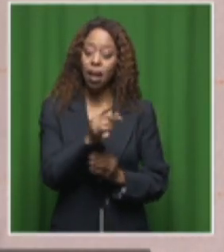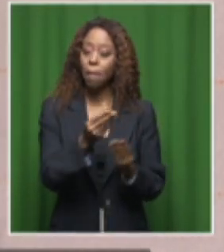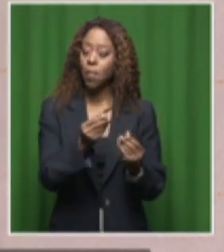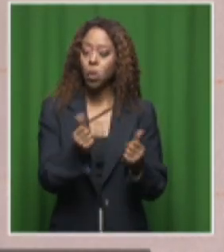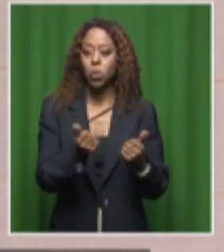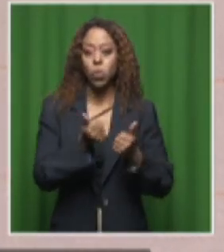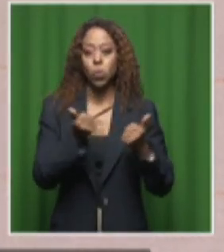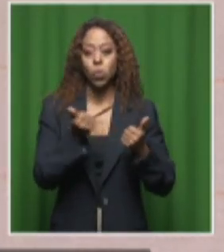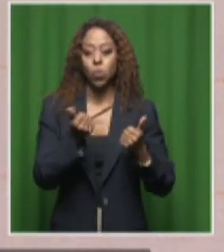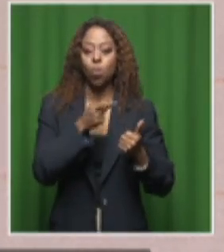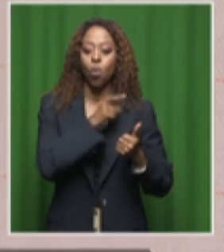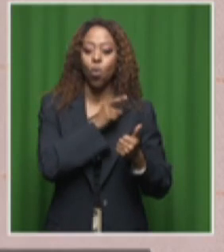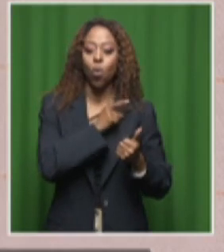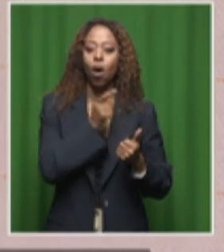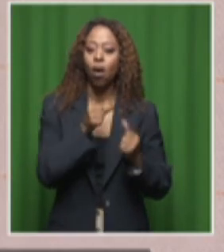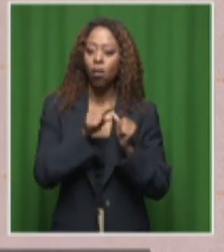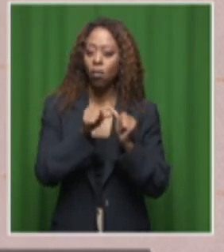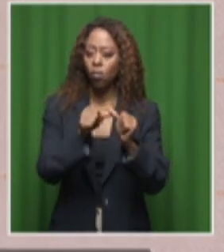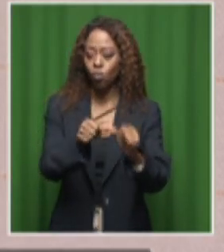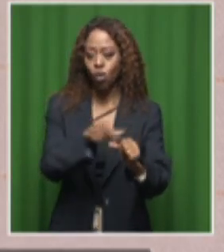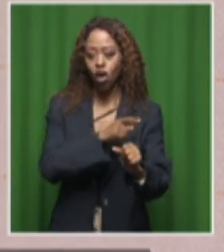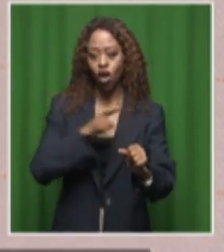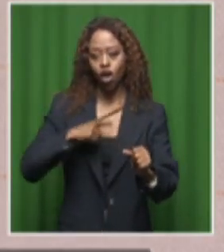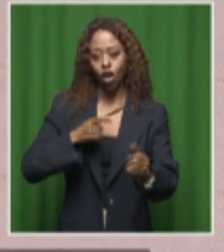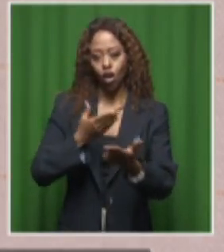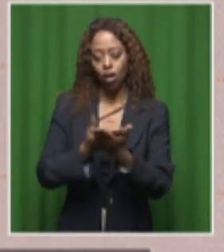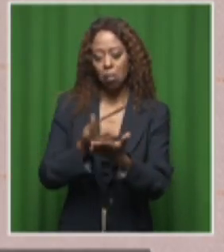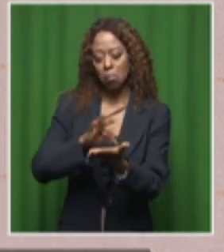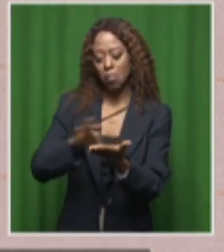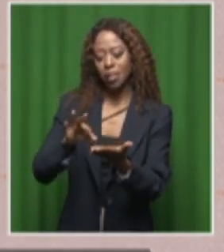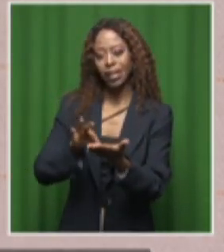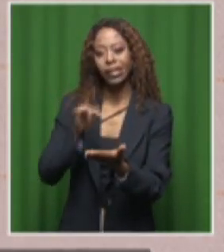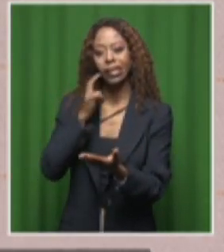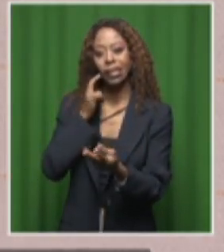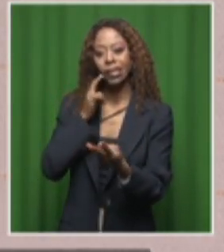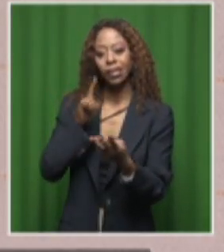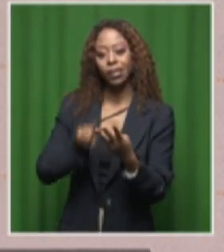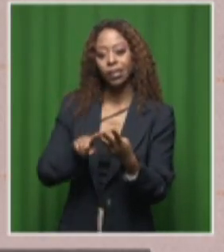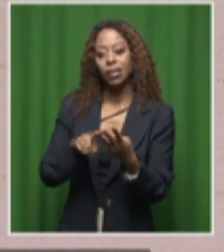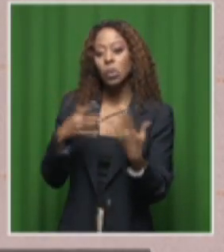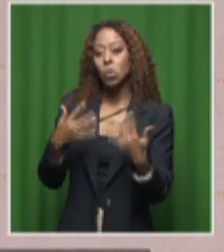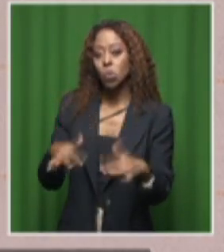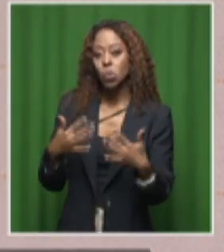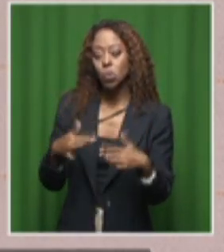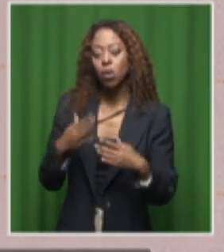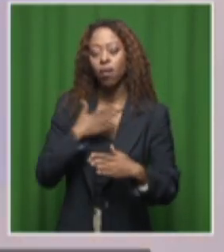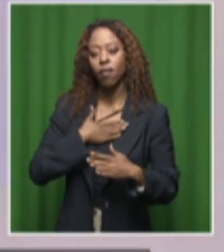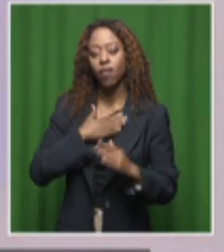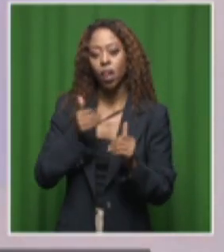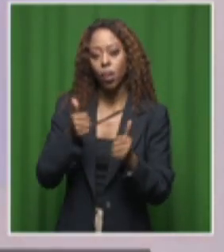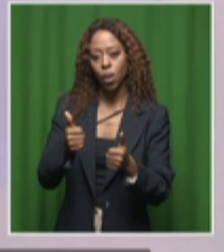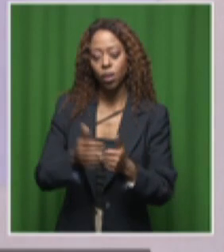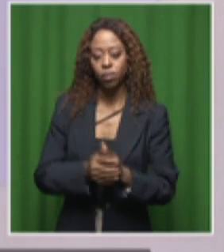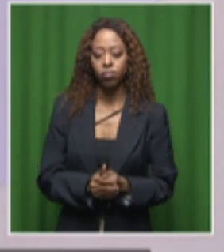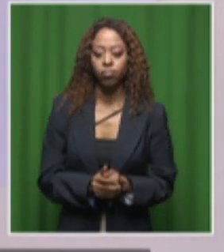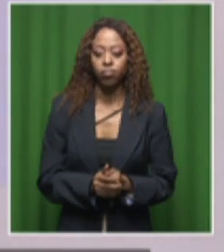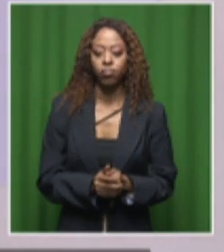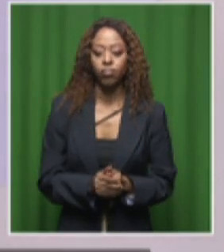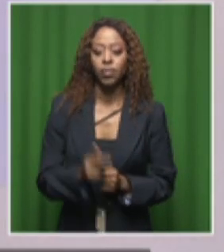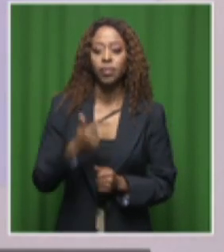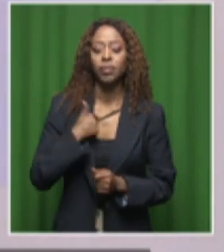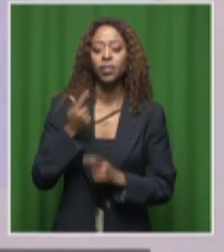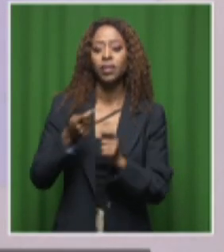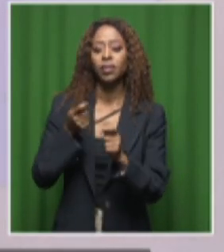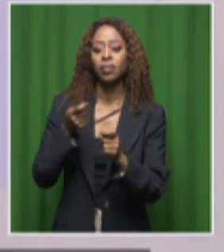for rugs because it's durable, easy to clean, and has a luxurious feel. I have been importing